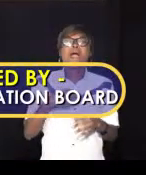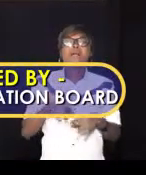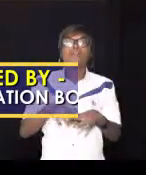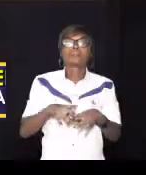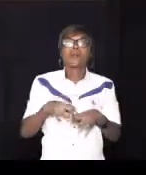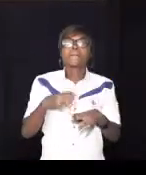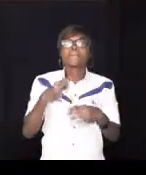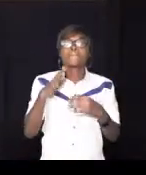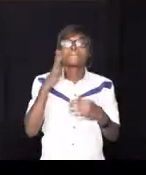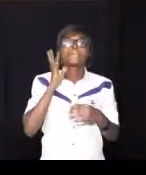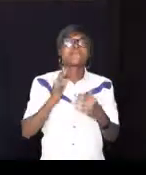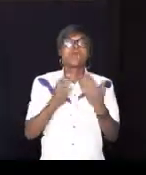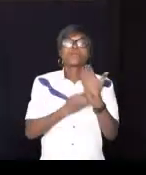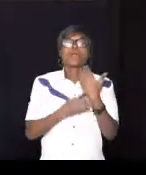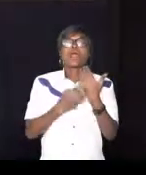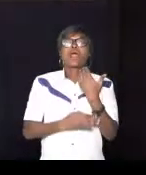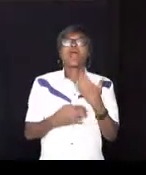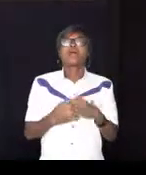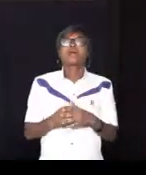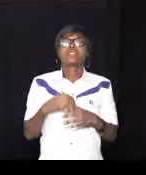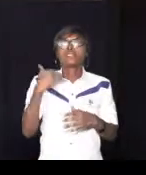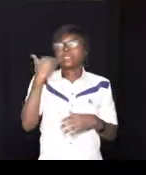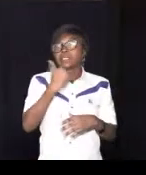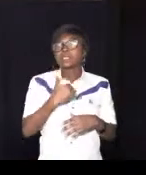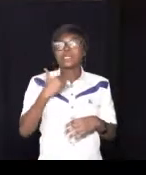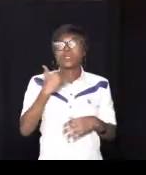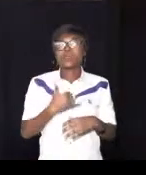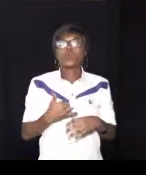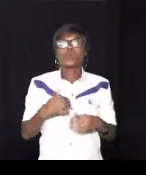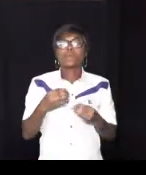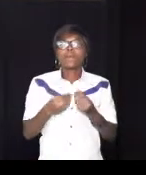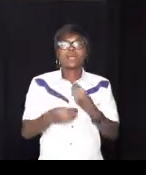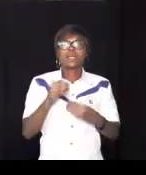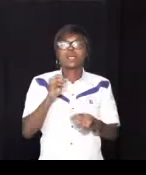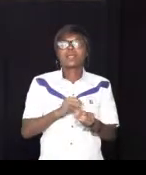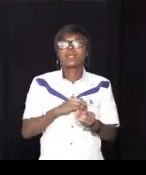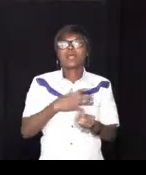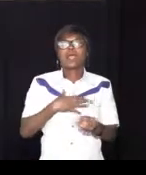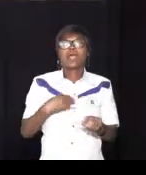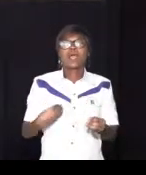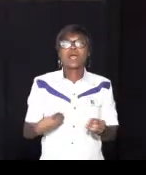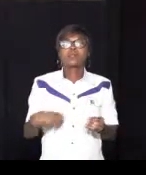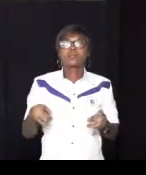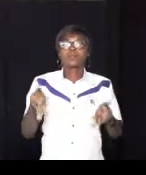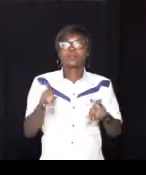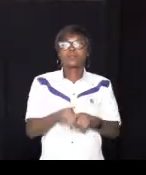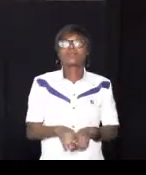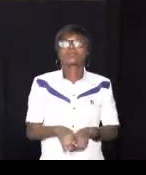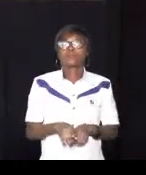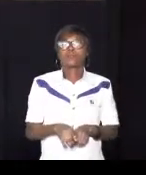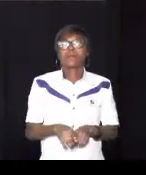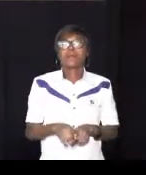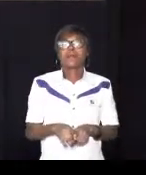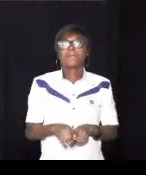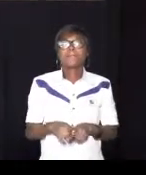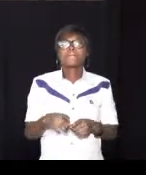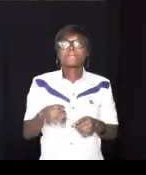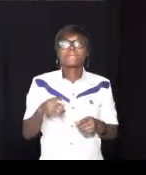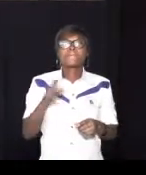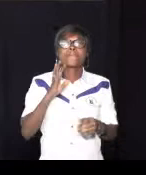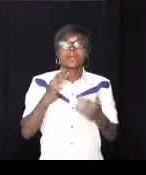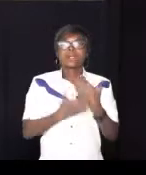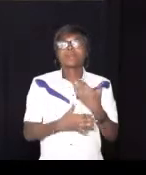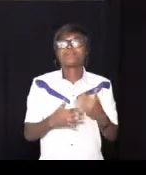salt, brown yam, yellow ripe banana, and then I've also told you about